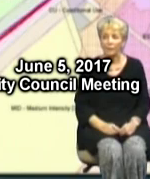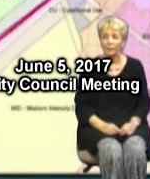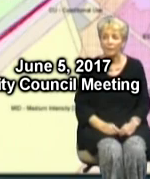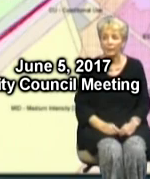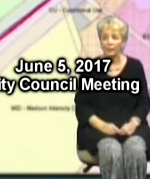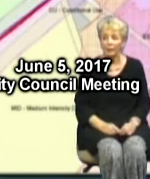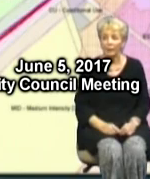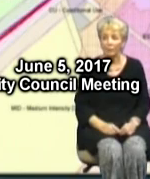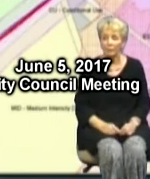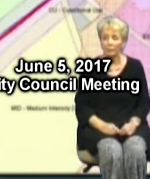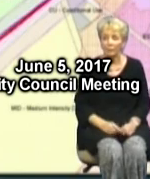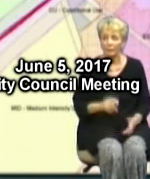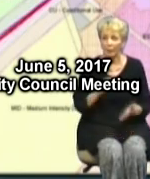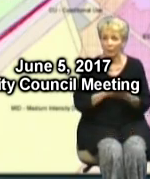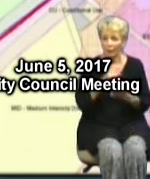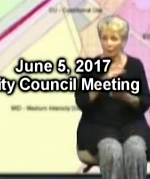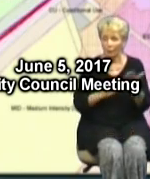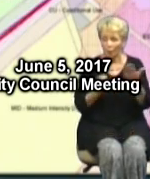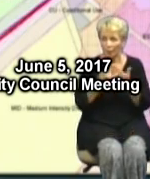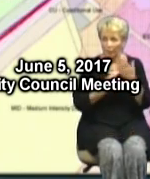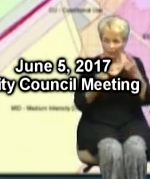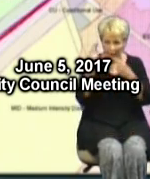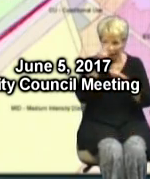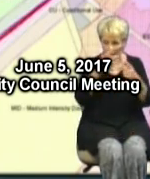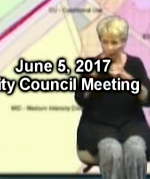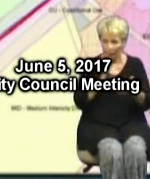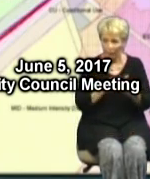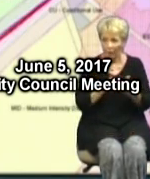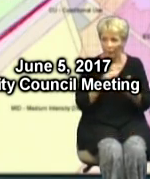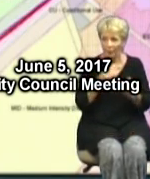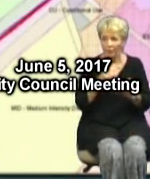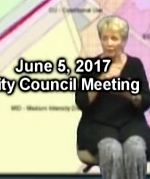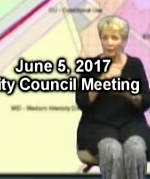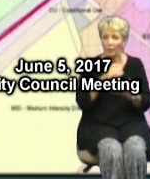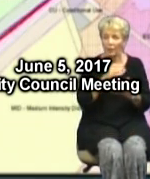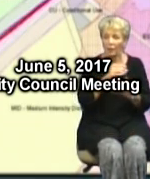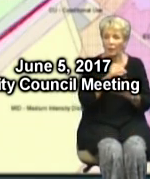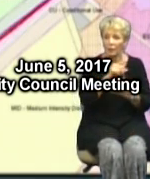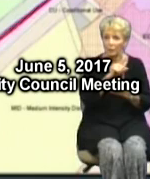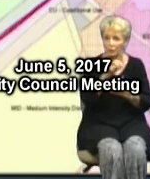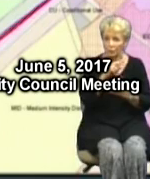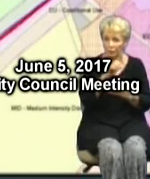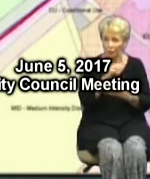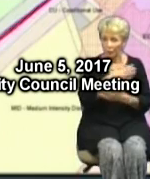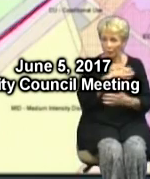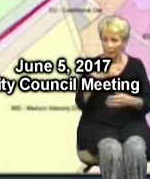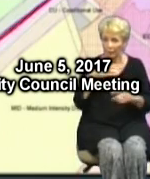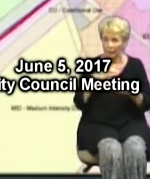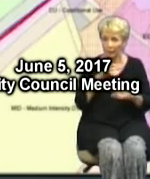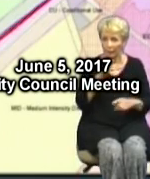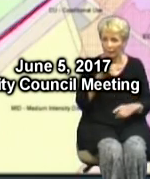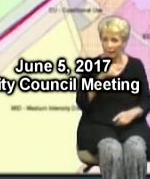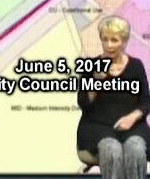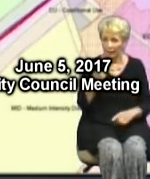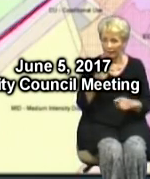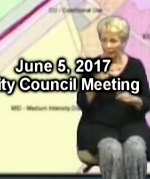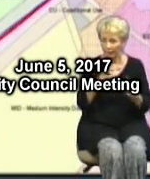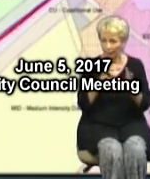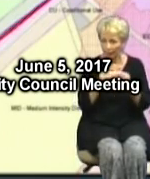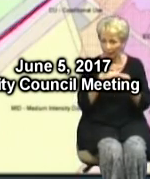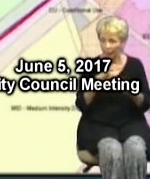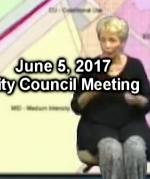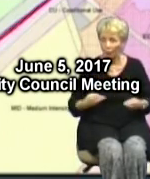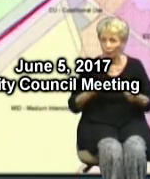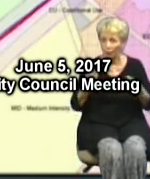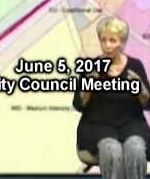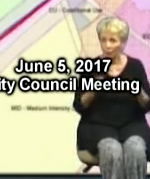This project was considered by the Planning and Zoning Commission at their May 11th meeting, and they